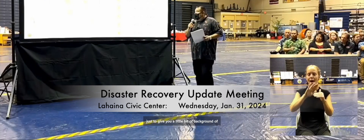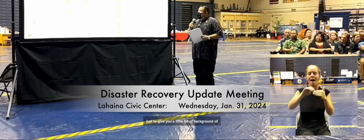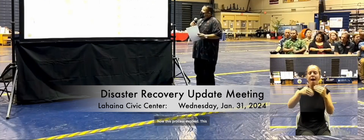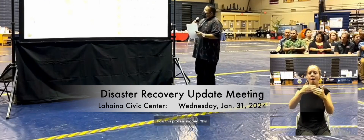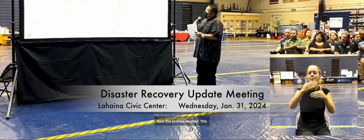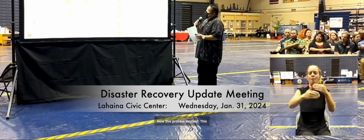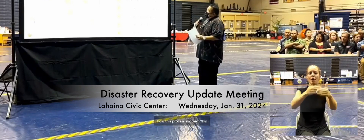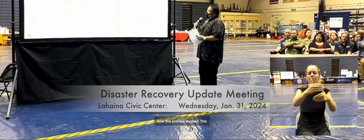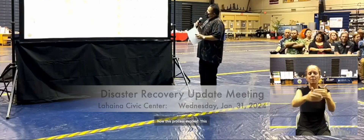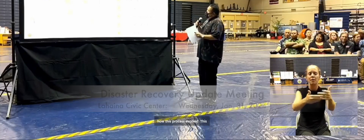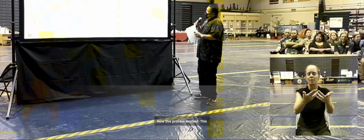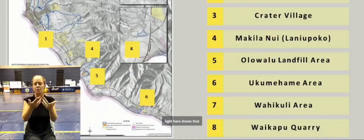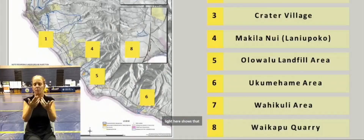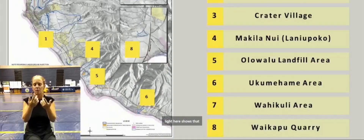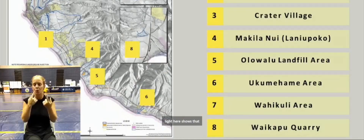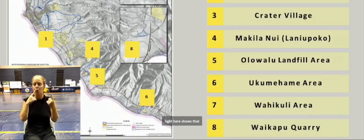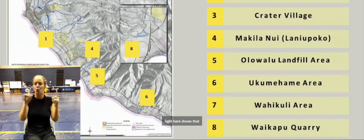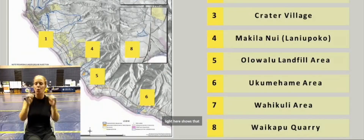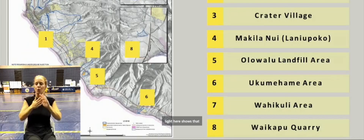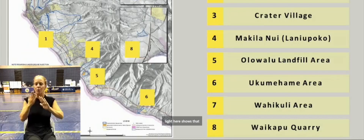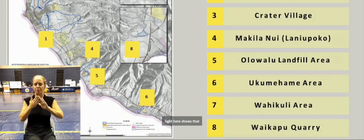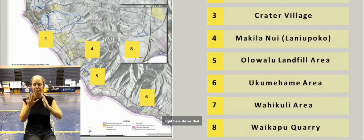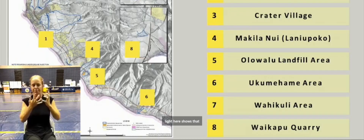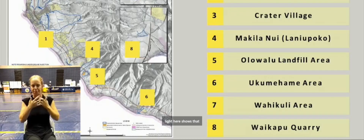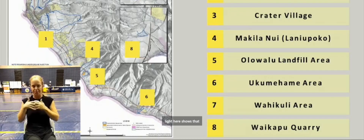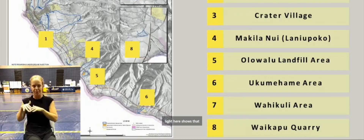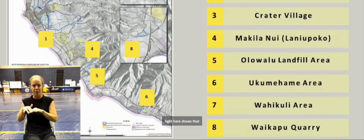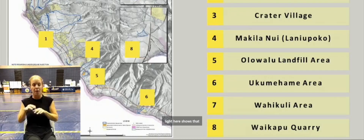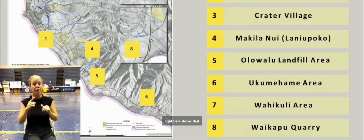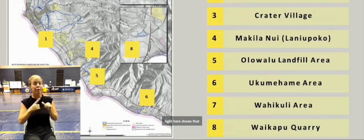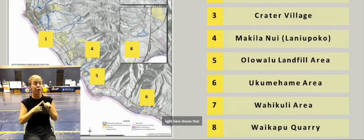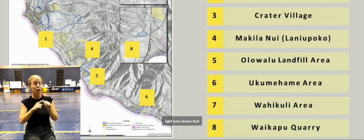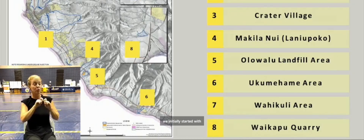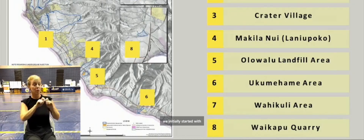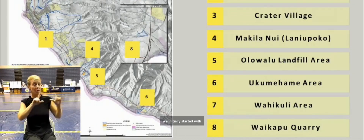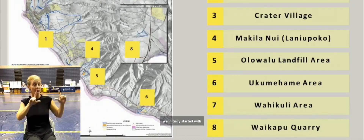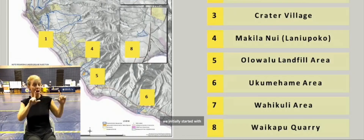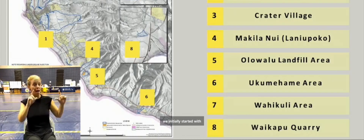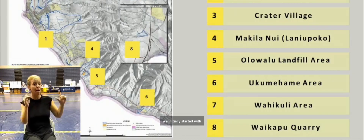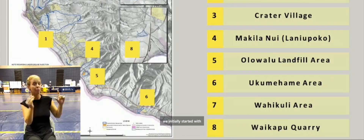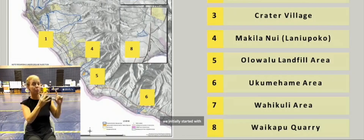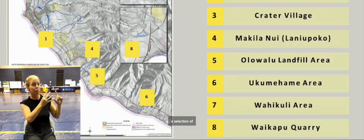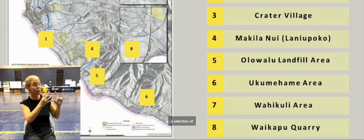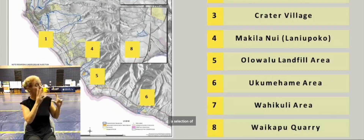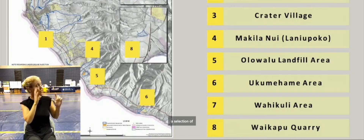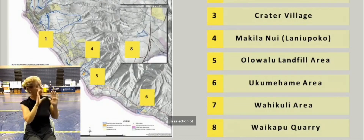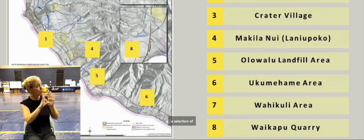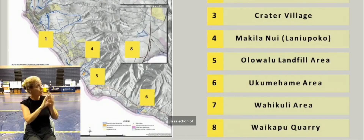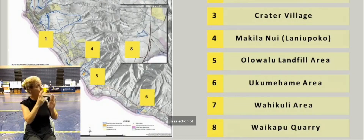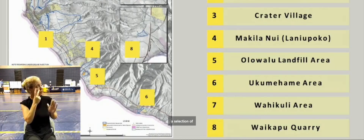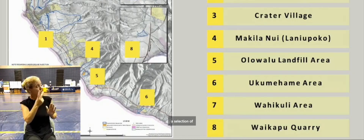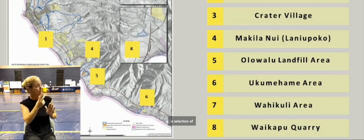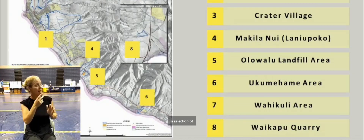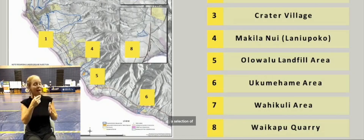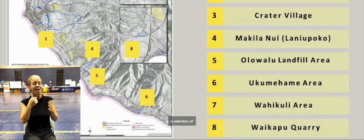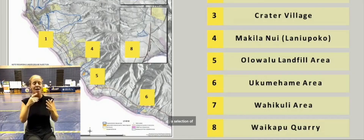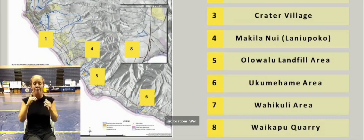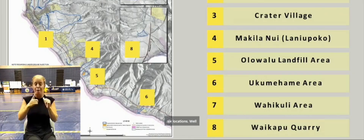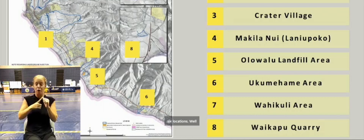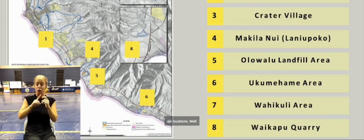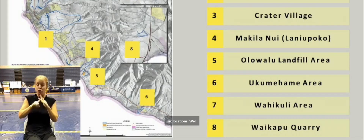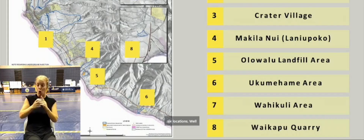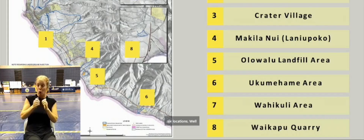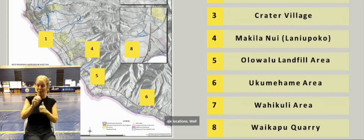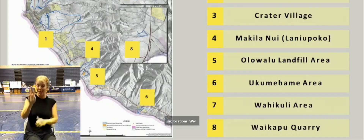evolved. This slide here shows that we initially started with a selection of six